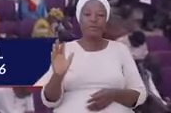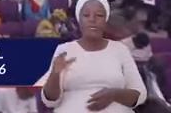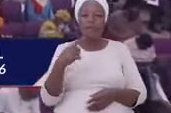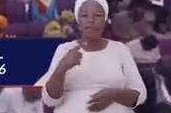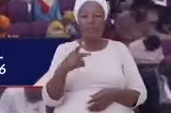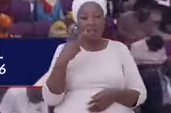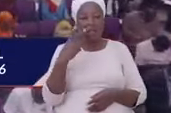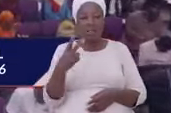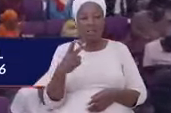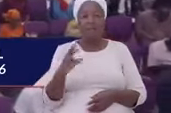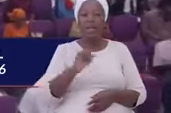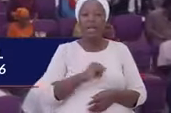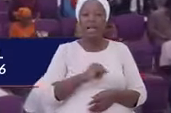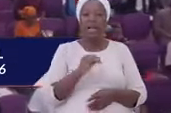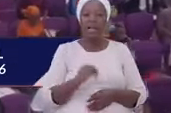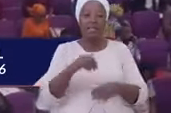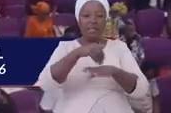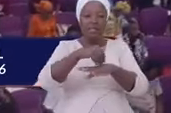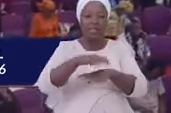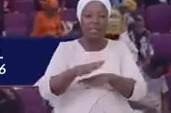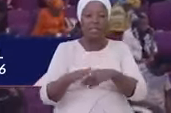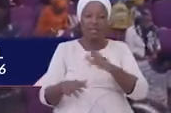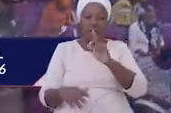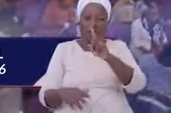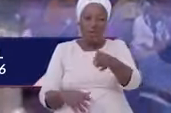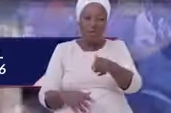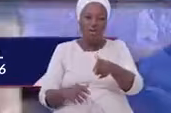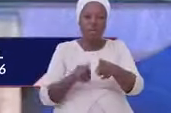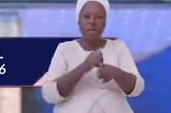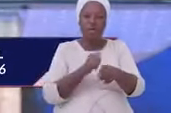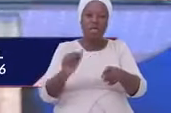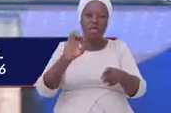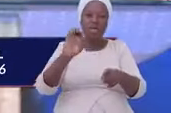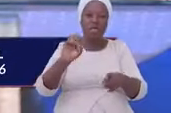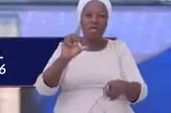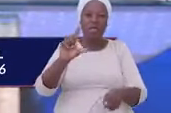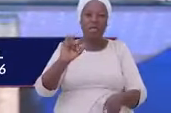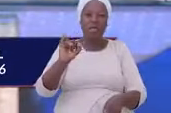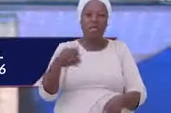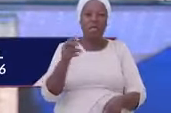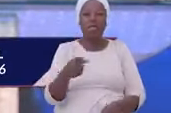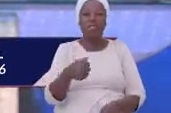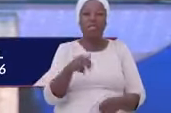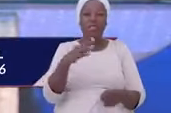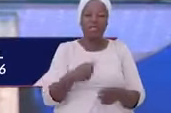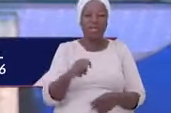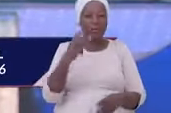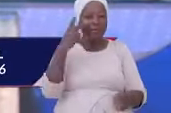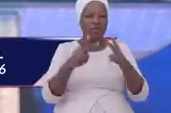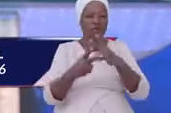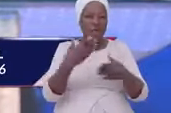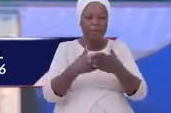sent you Elijah the prophet before the coming of the great